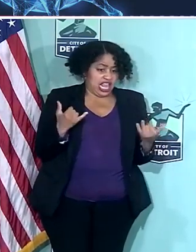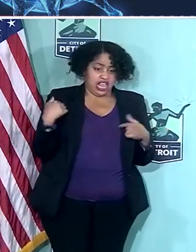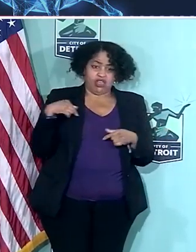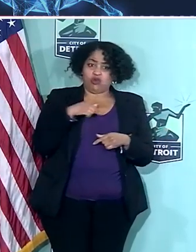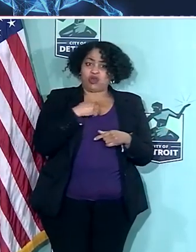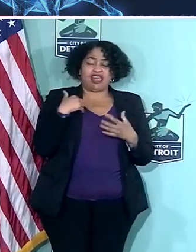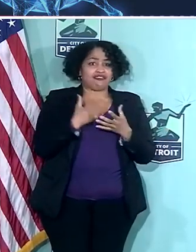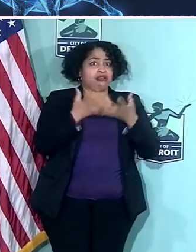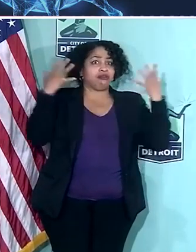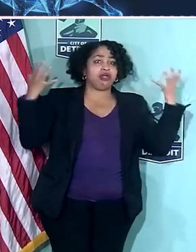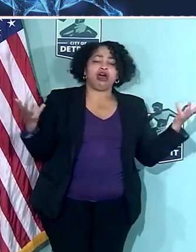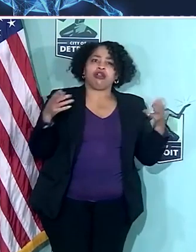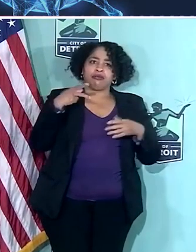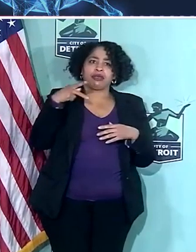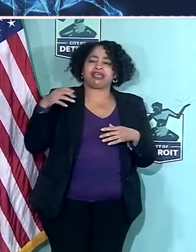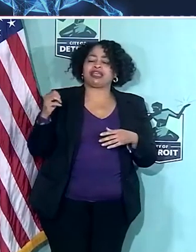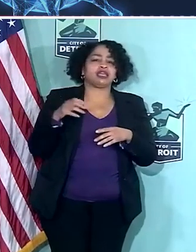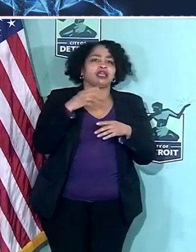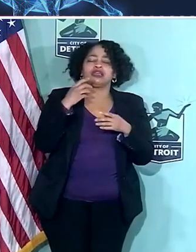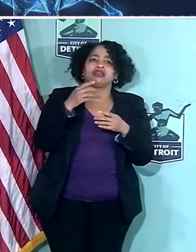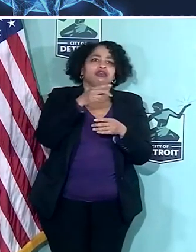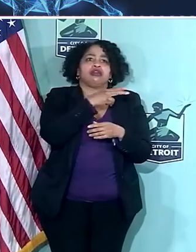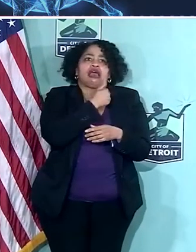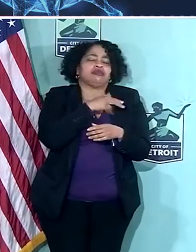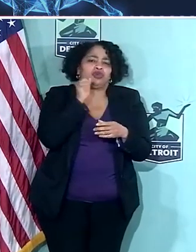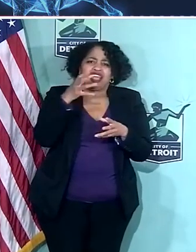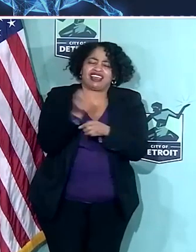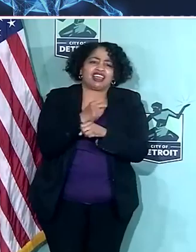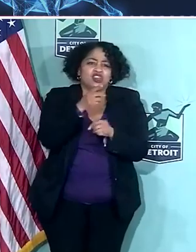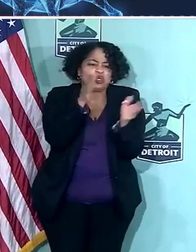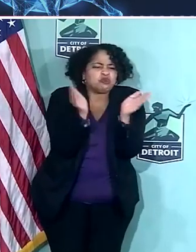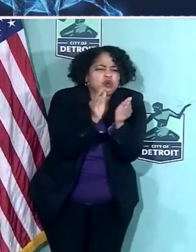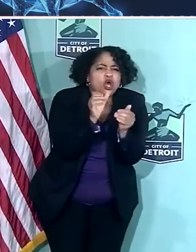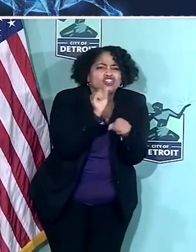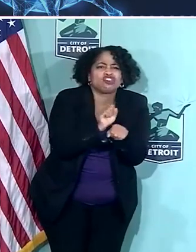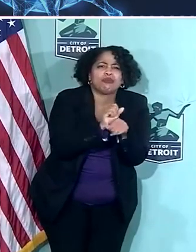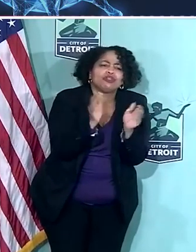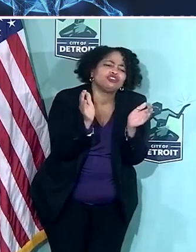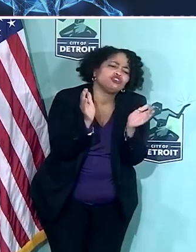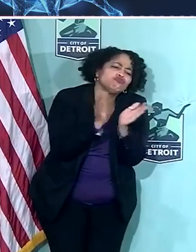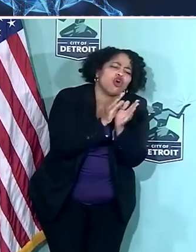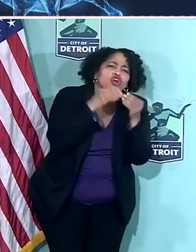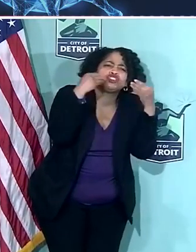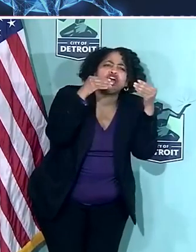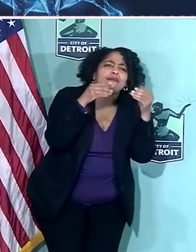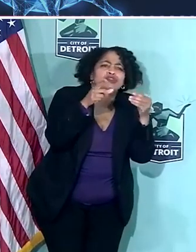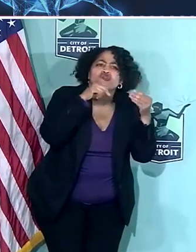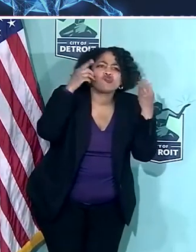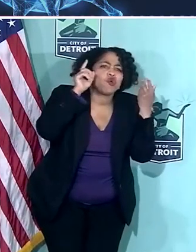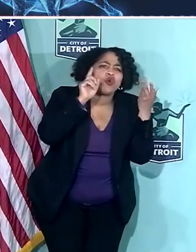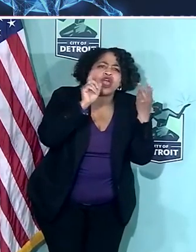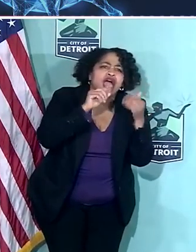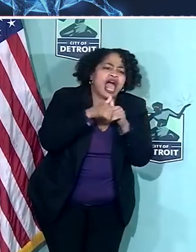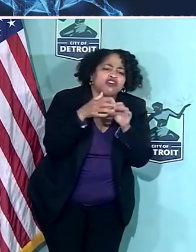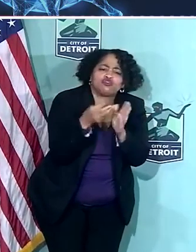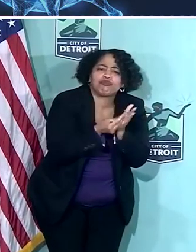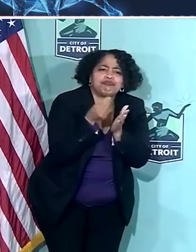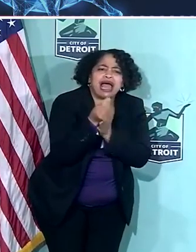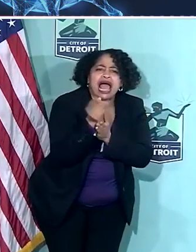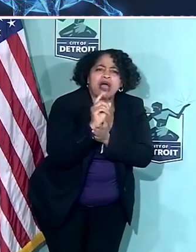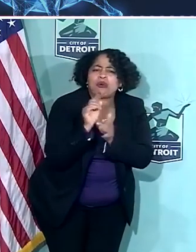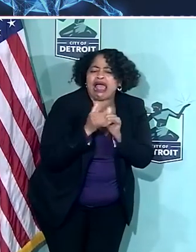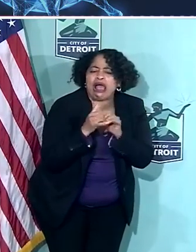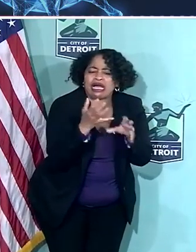like Quicken and DTE, hospitals can get PPE. But if you're in a little small shop and you don't know where to get it, we will be able to show you how to